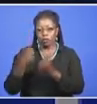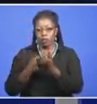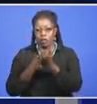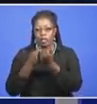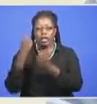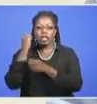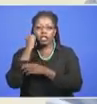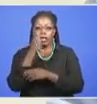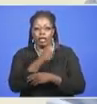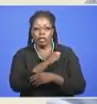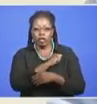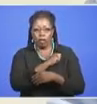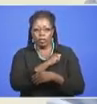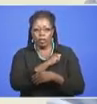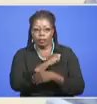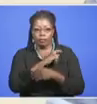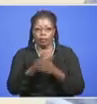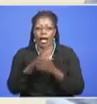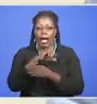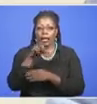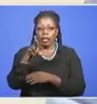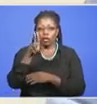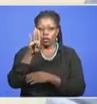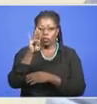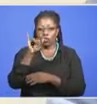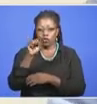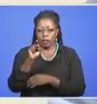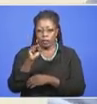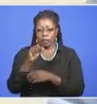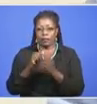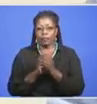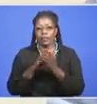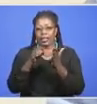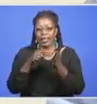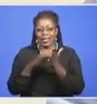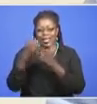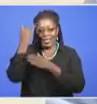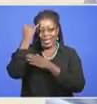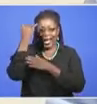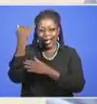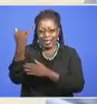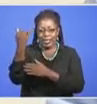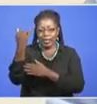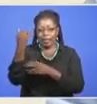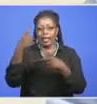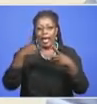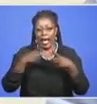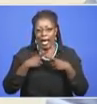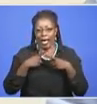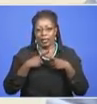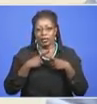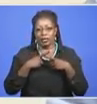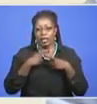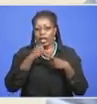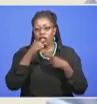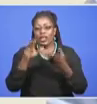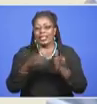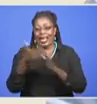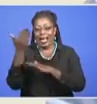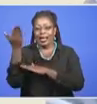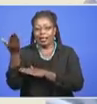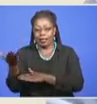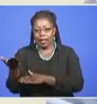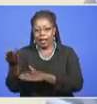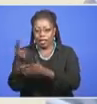Rubis. This is an idea that they hatched while in university. It didn't die there at